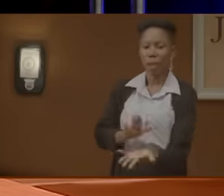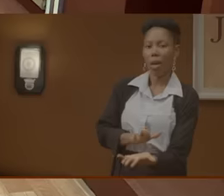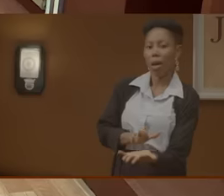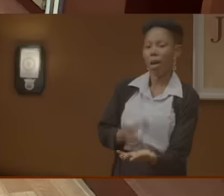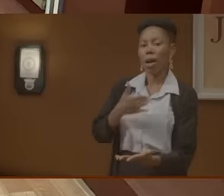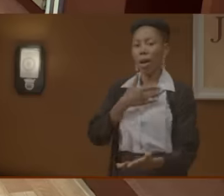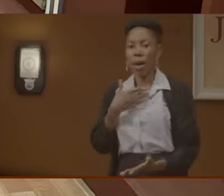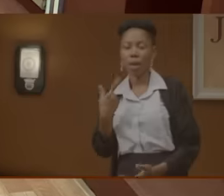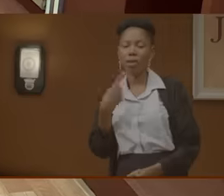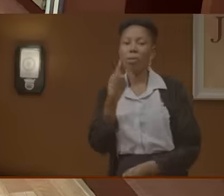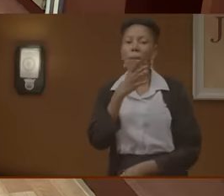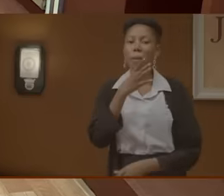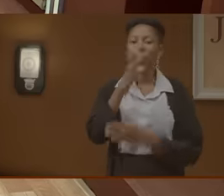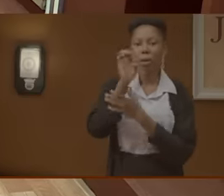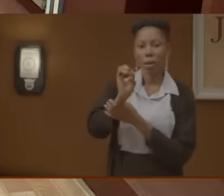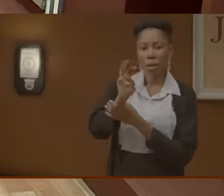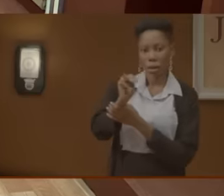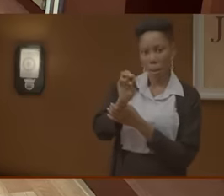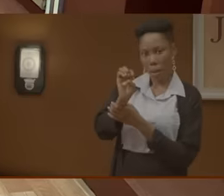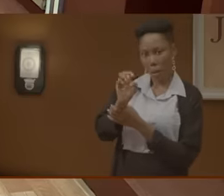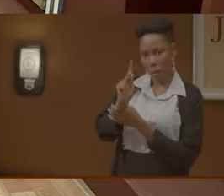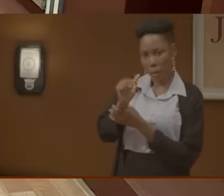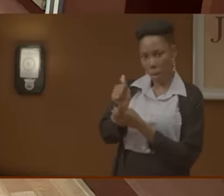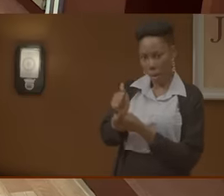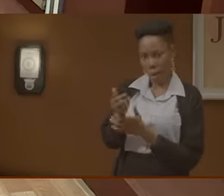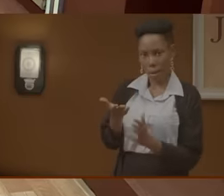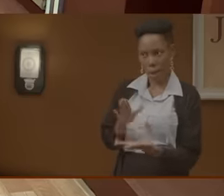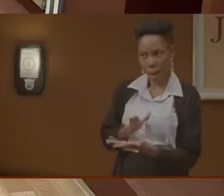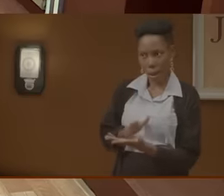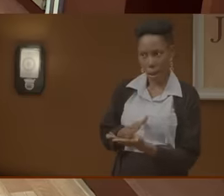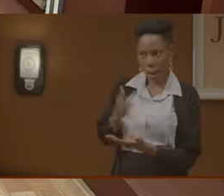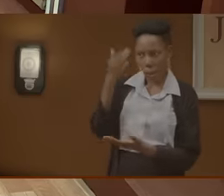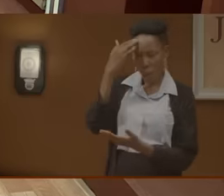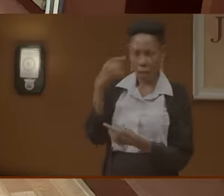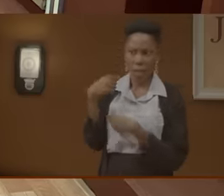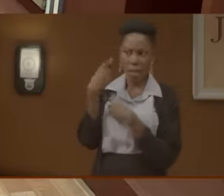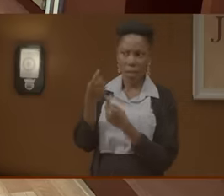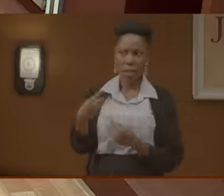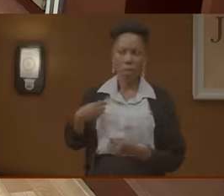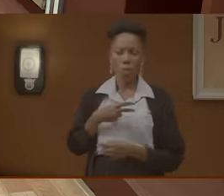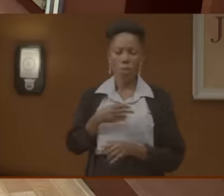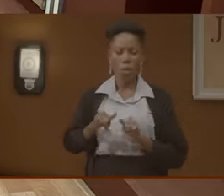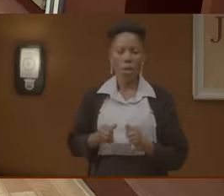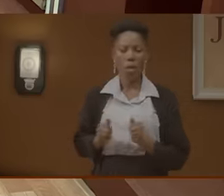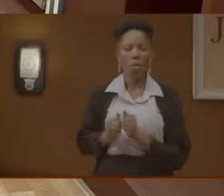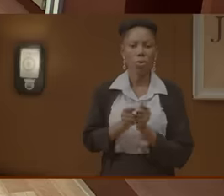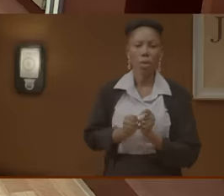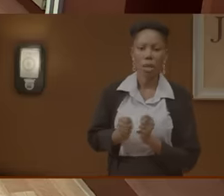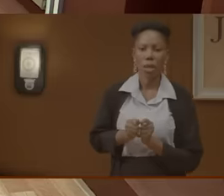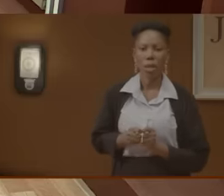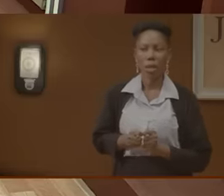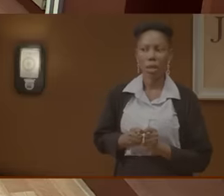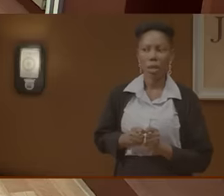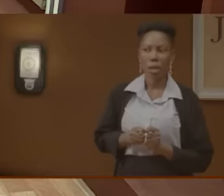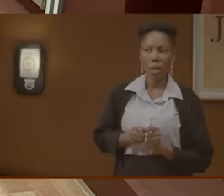Mama Emeka die. Mama Emeka die, does not mean say you know if you call me. Because since we've been together almost 2 years and evil